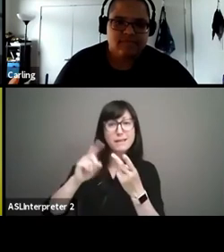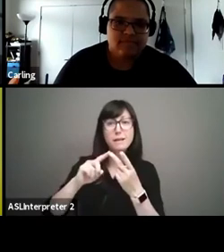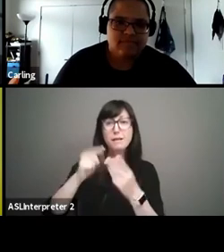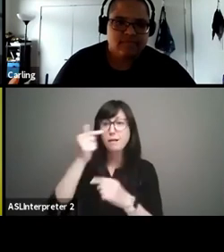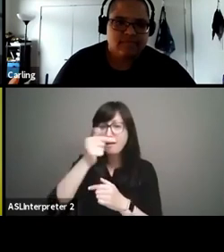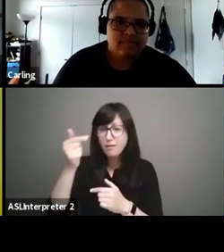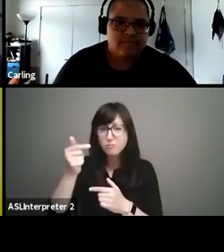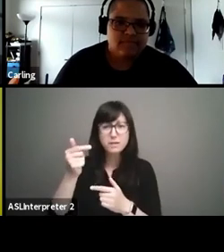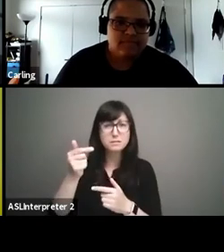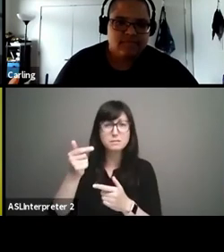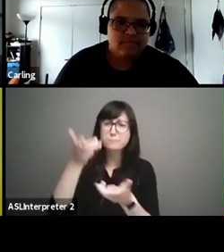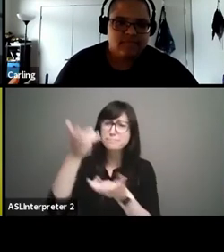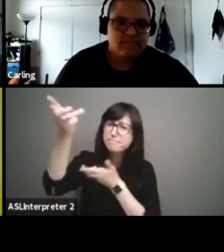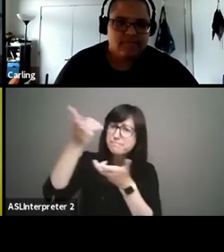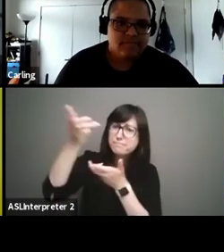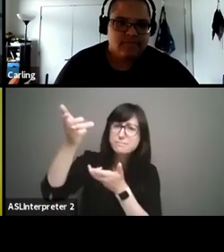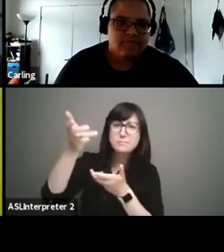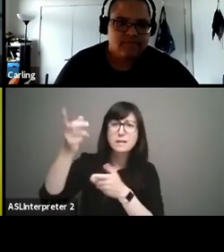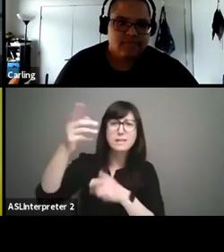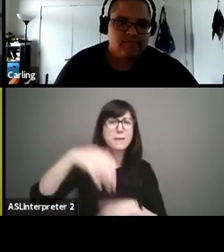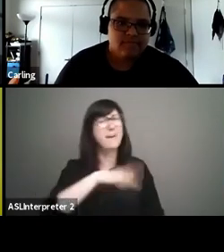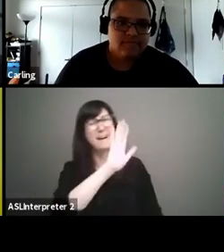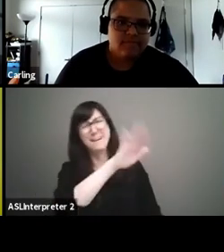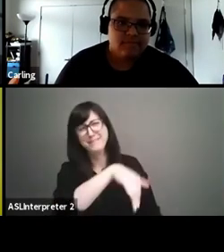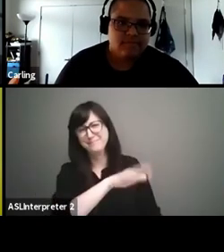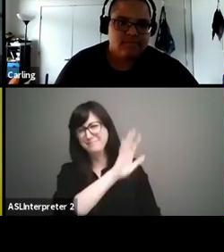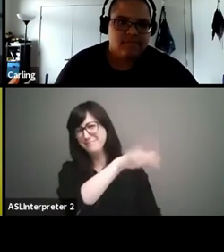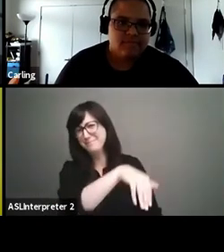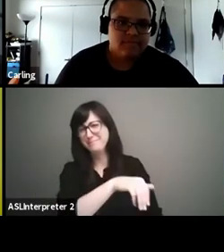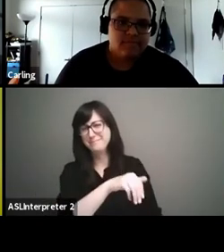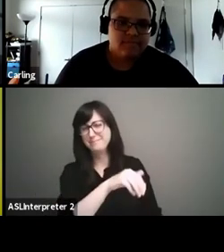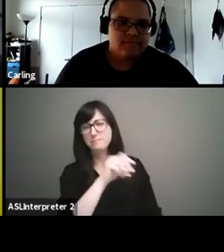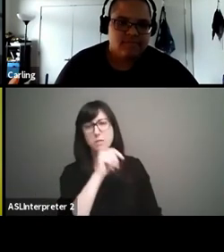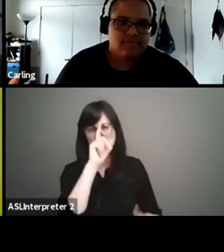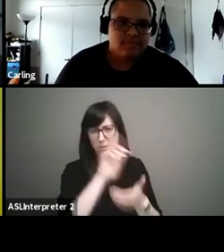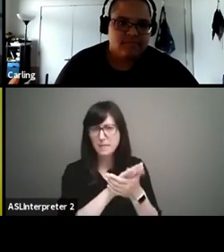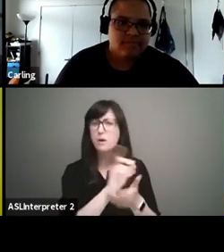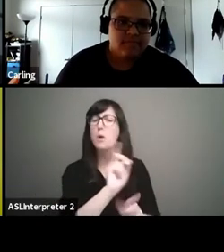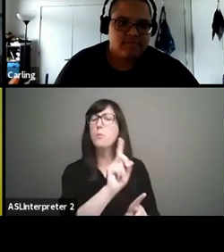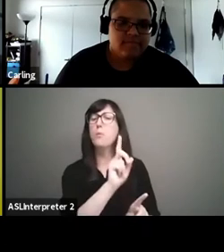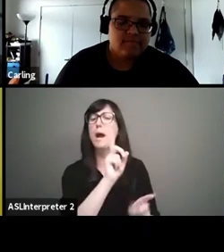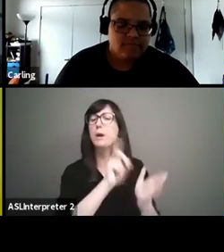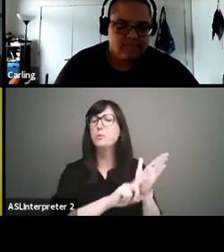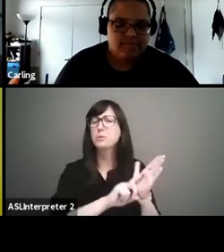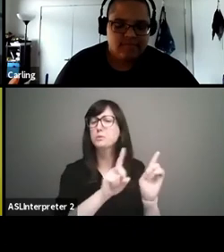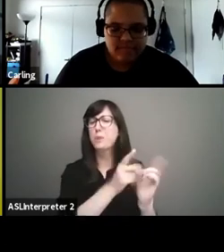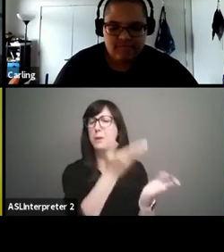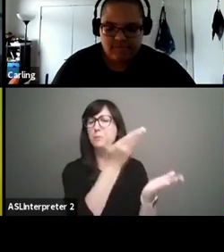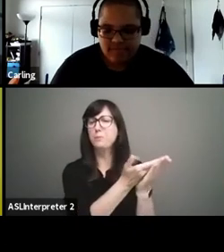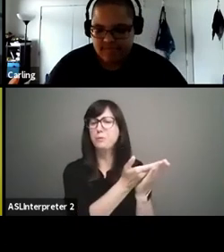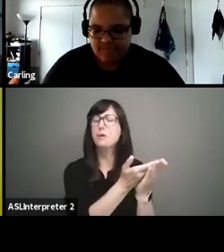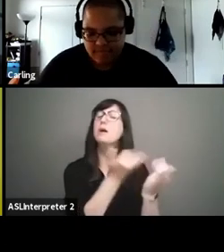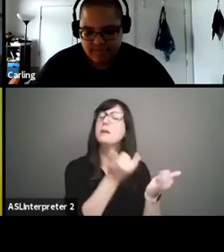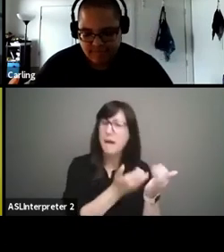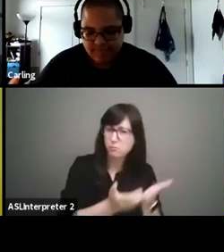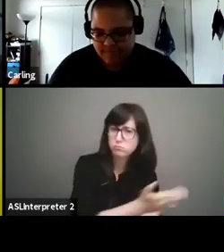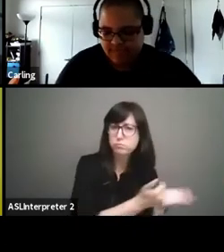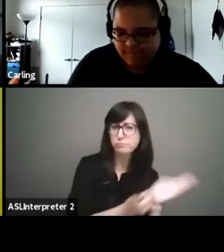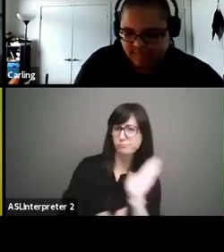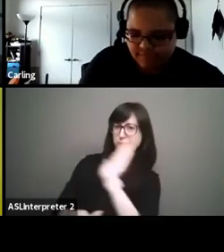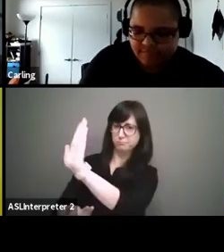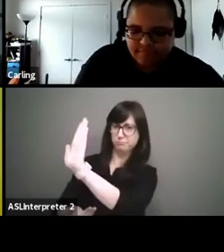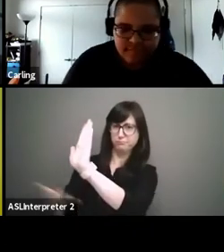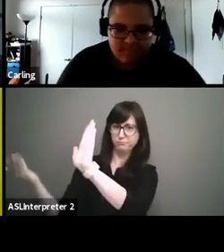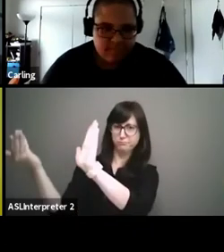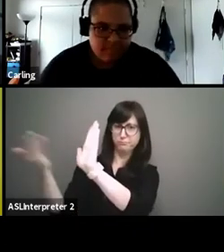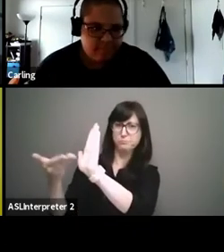structures, it's like no one believes us. They need to have like a research report in order to actually believe us. And so we're like,